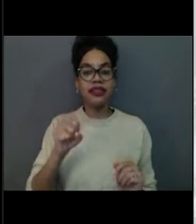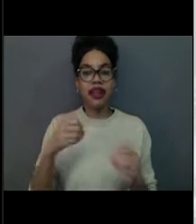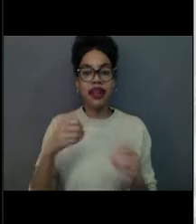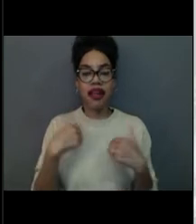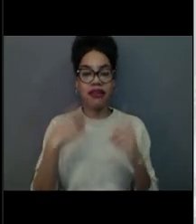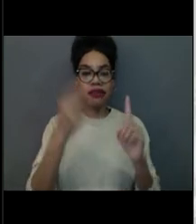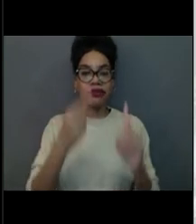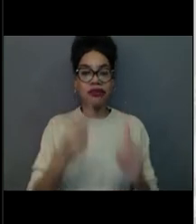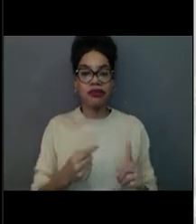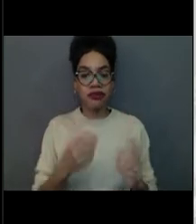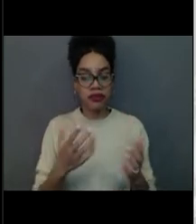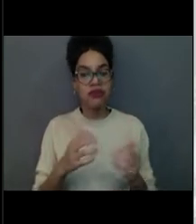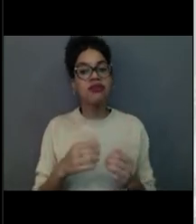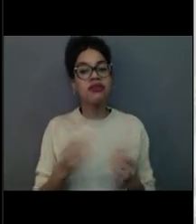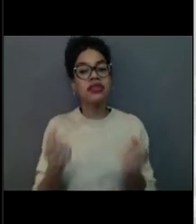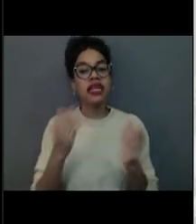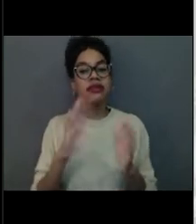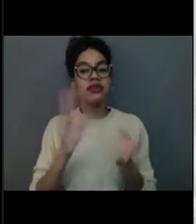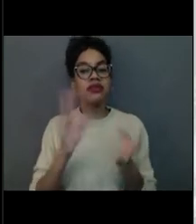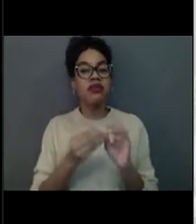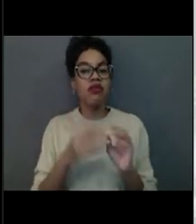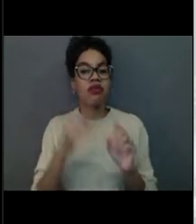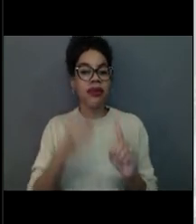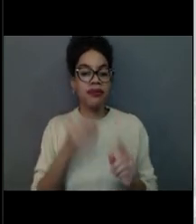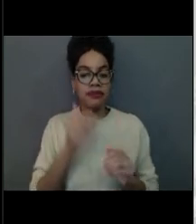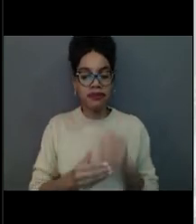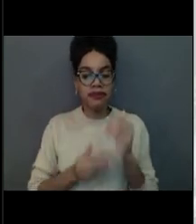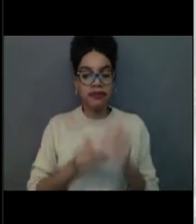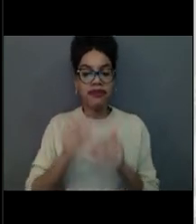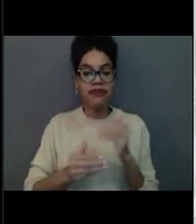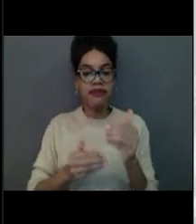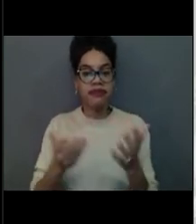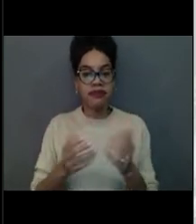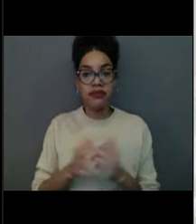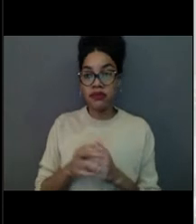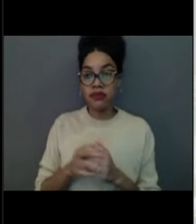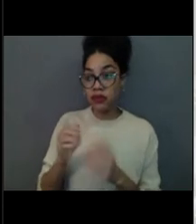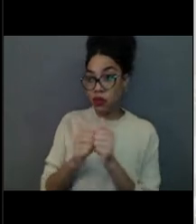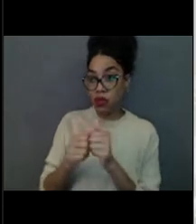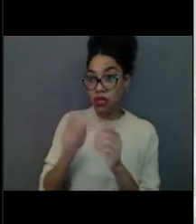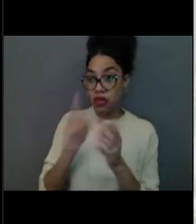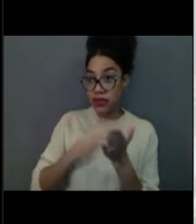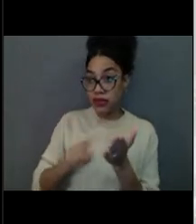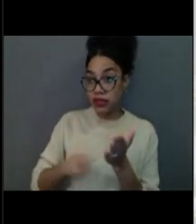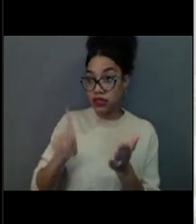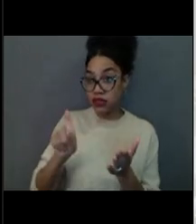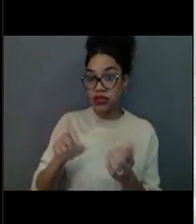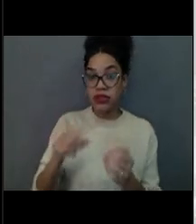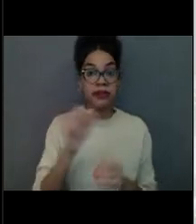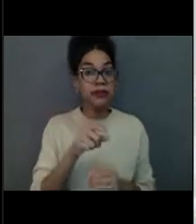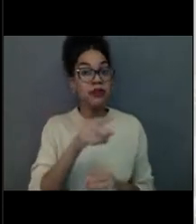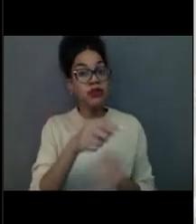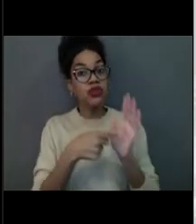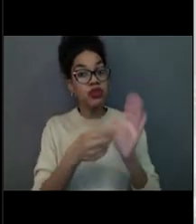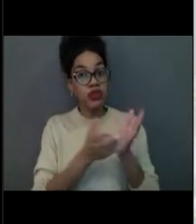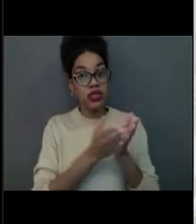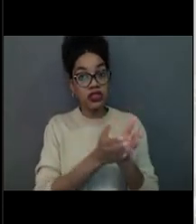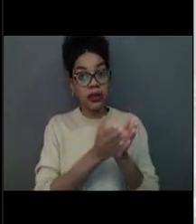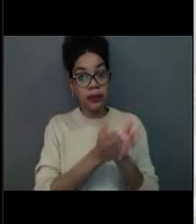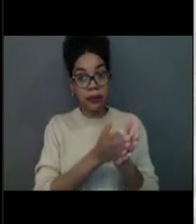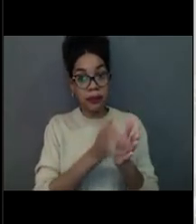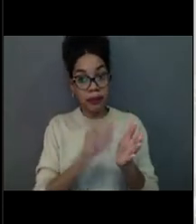inspection, but about how many steps are there involved? In an inspection? Yeah, so when you were showing the ship that was collecting